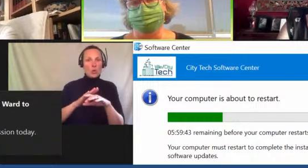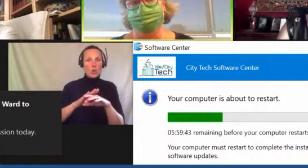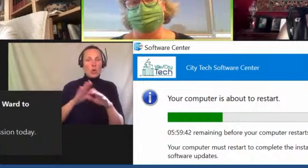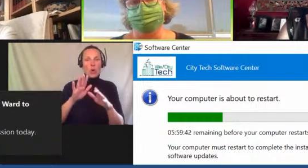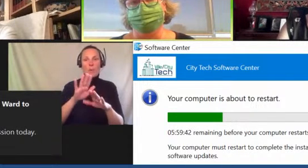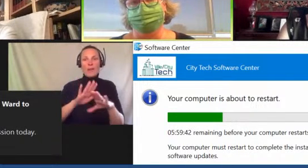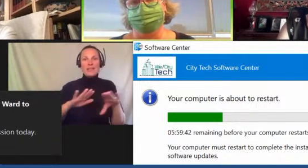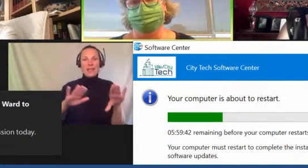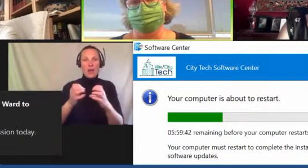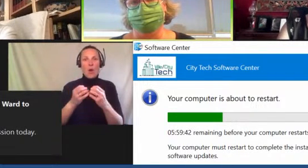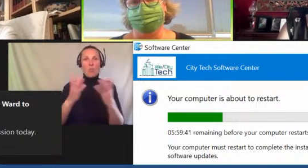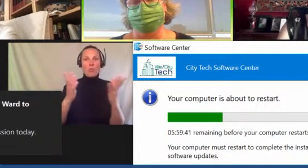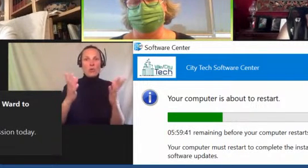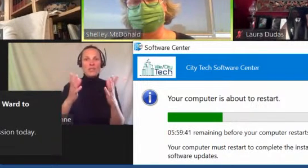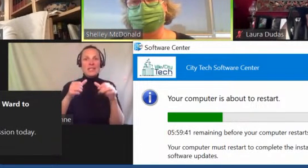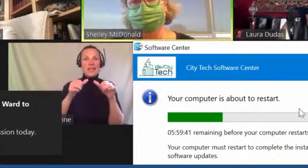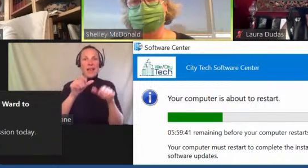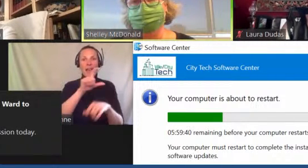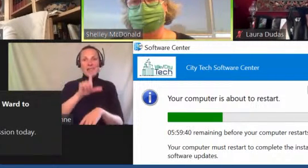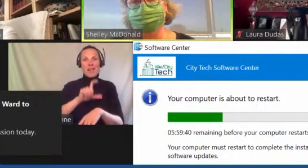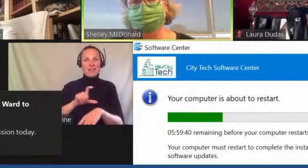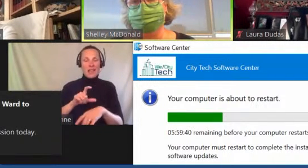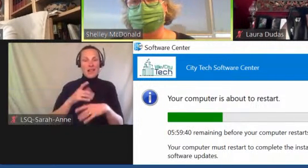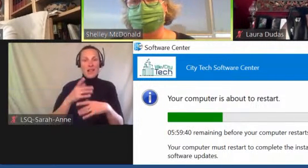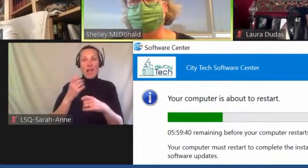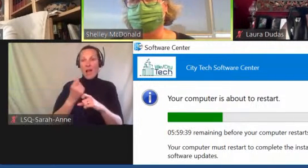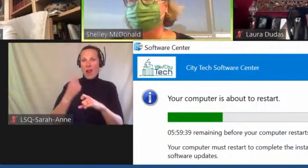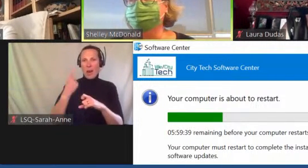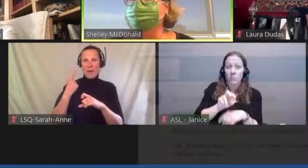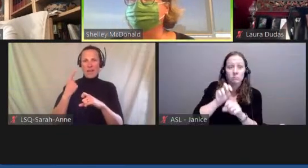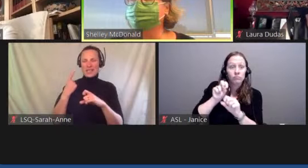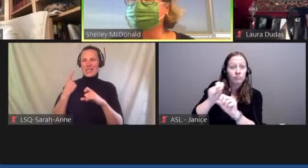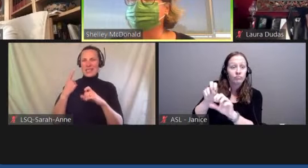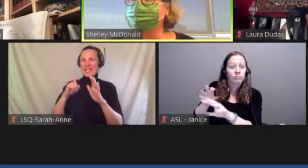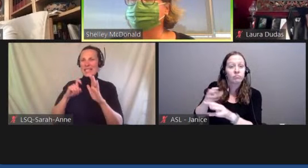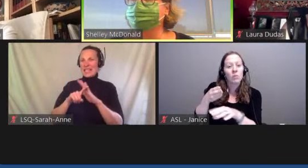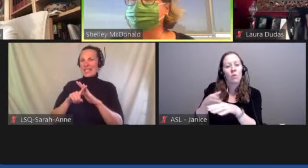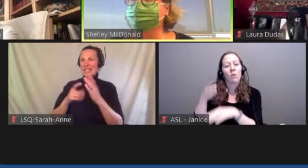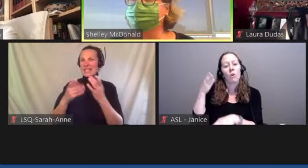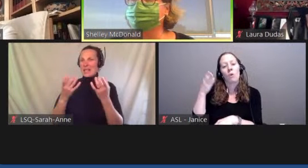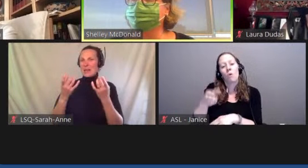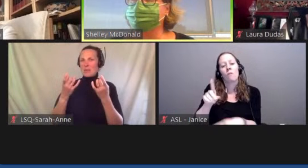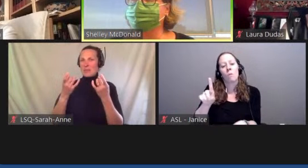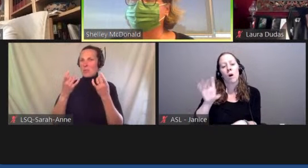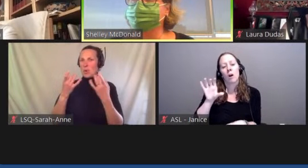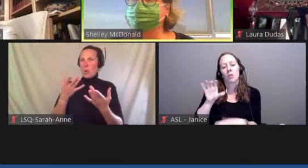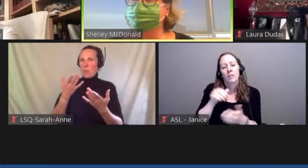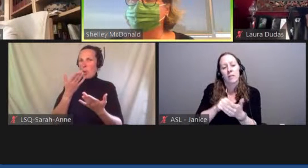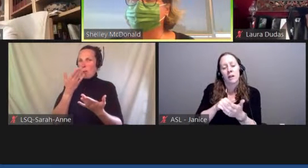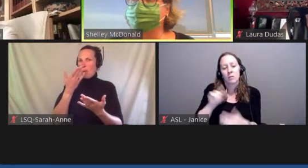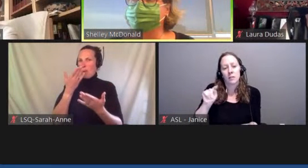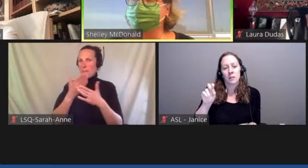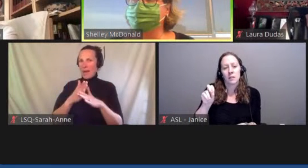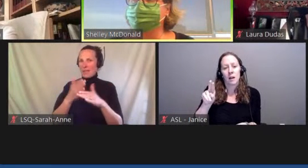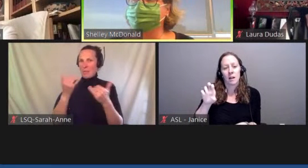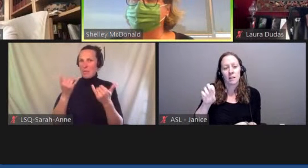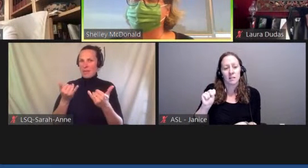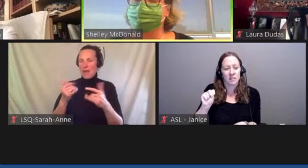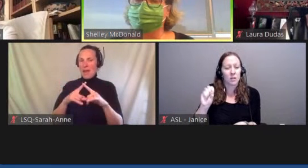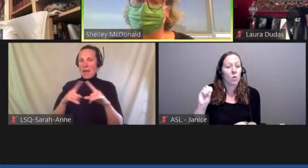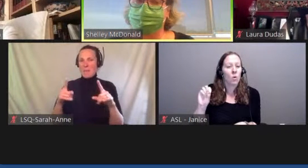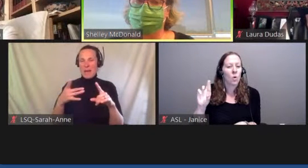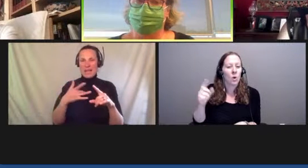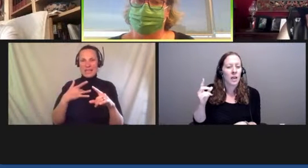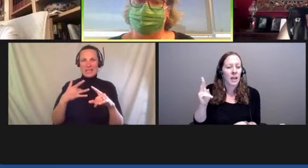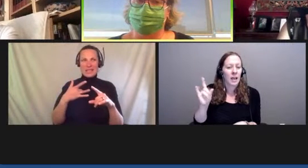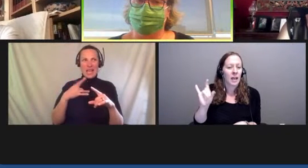divert, I don't have the exact figures in front of me, but it was just over 100,000 tons of organic waste that